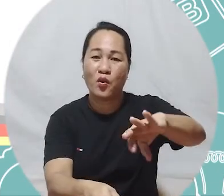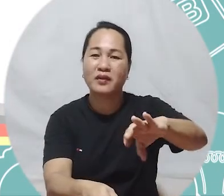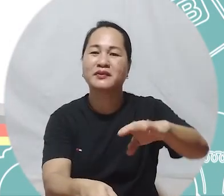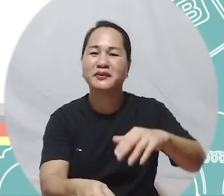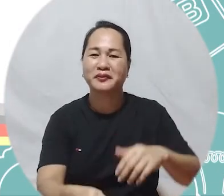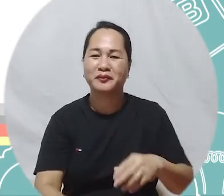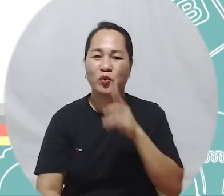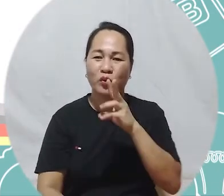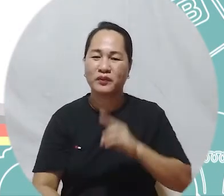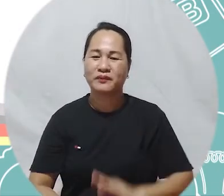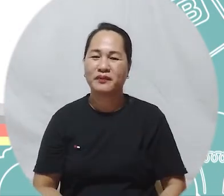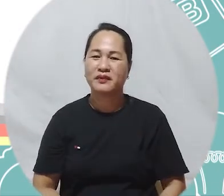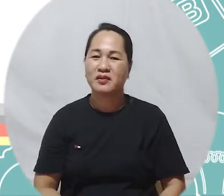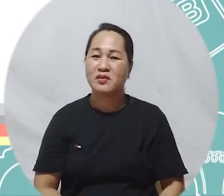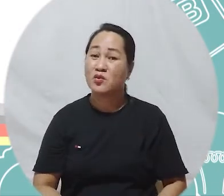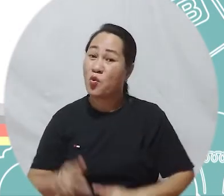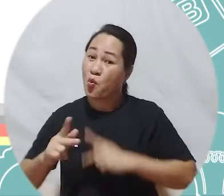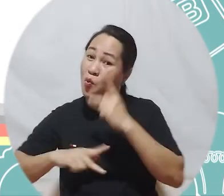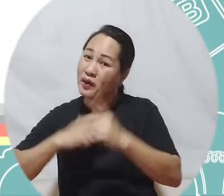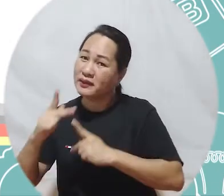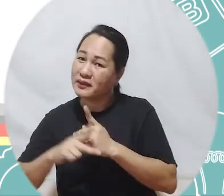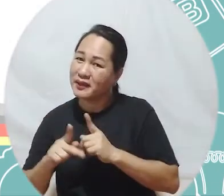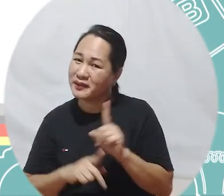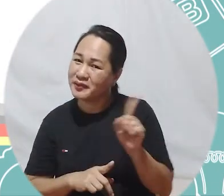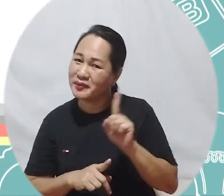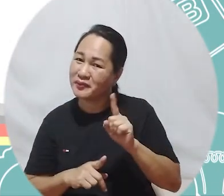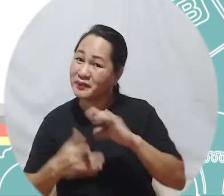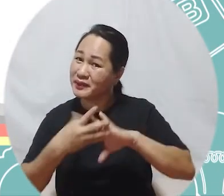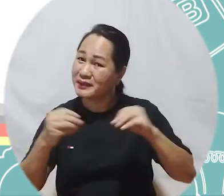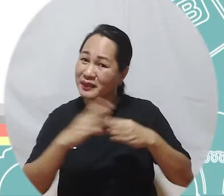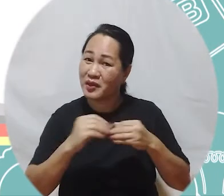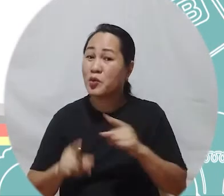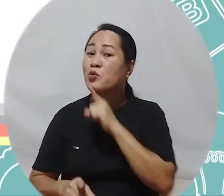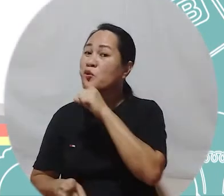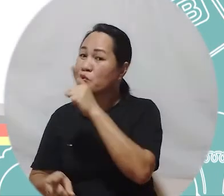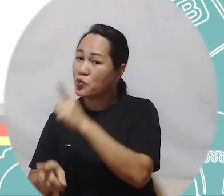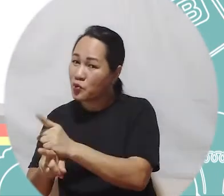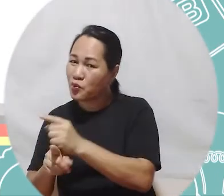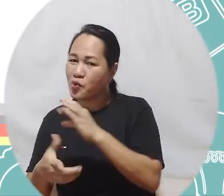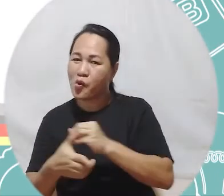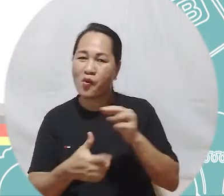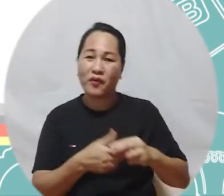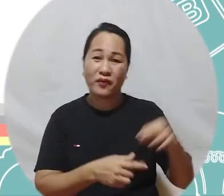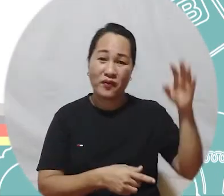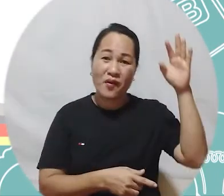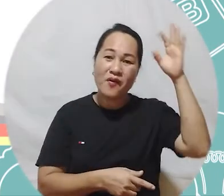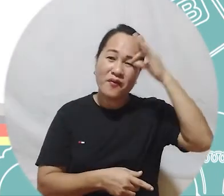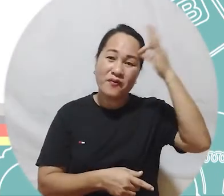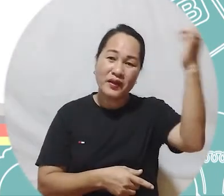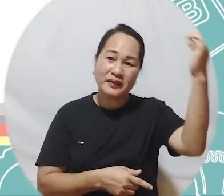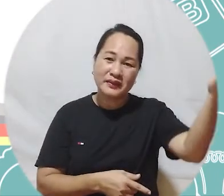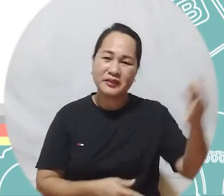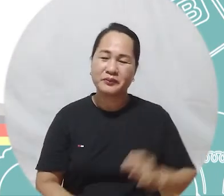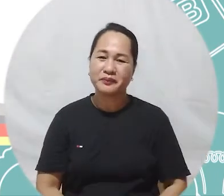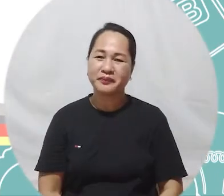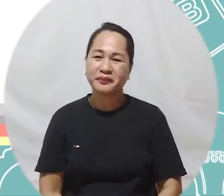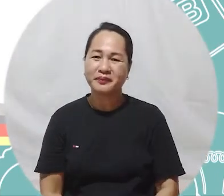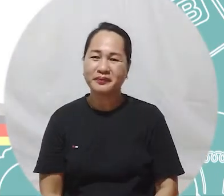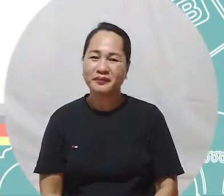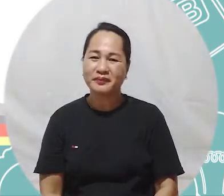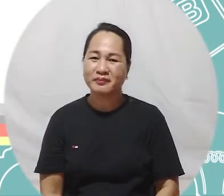toothbrush thoroughly. What kind of text is this? Reality or fantasy?